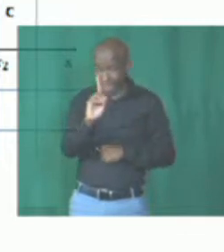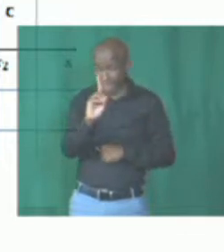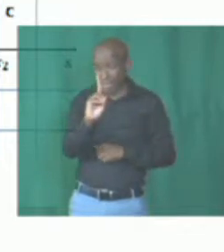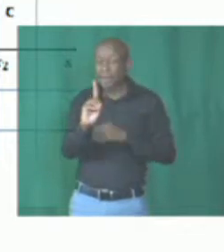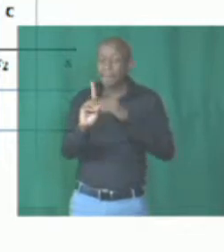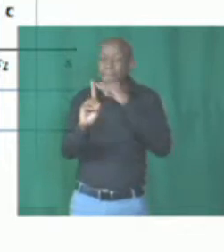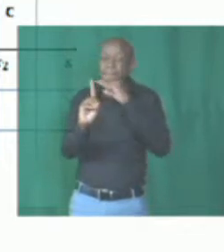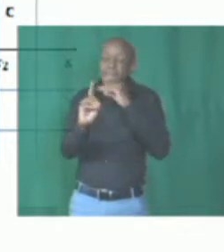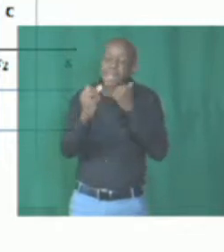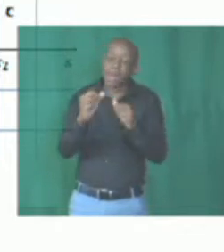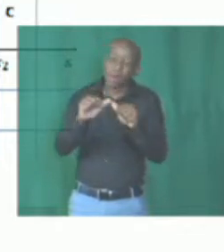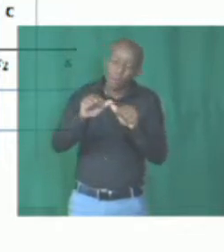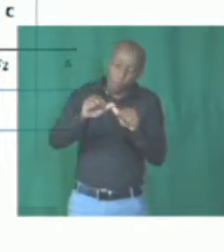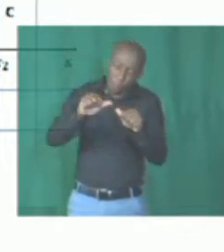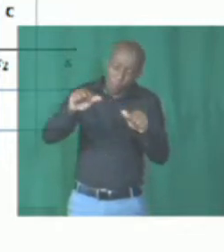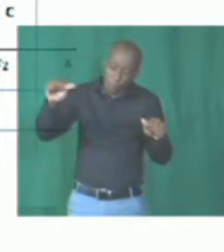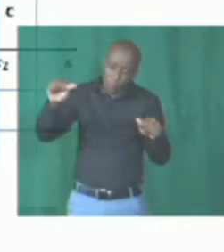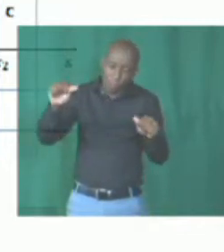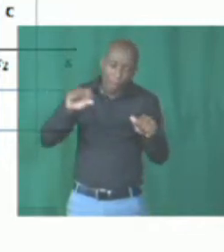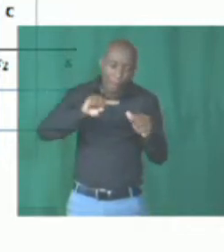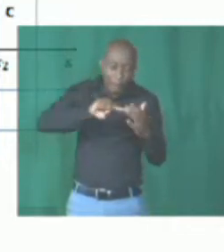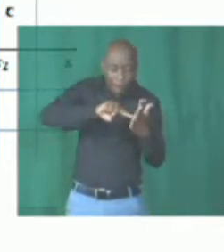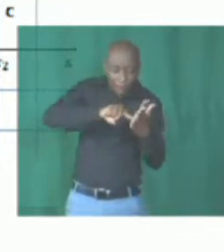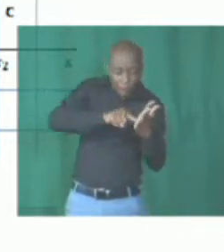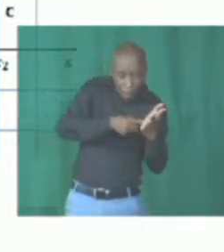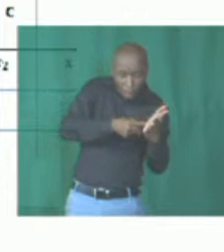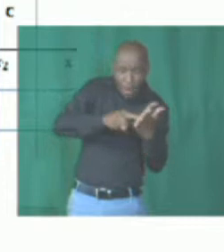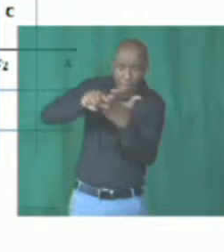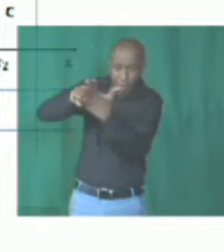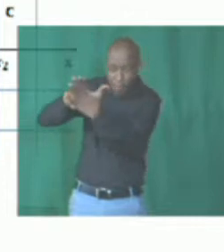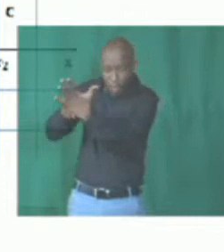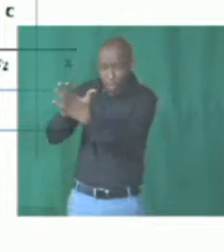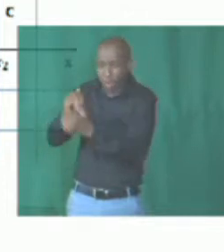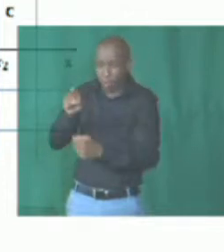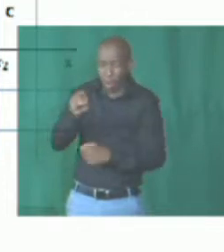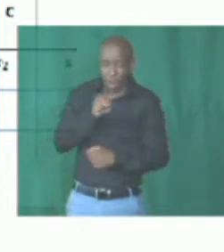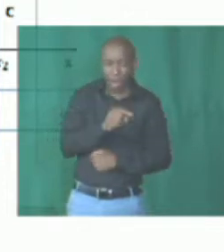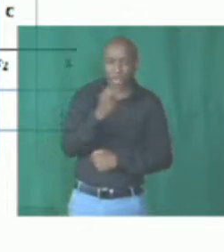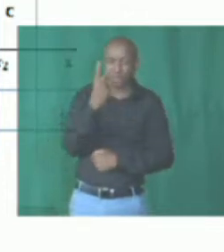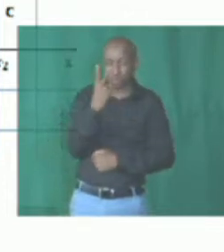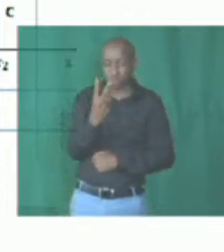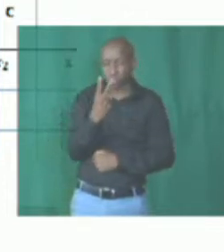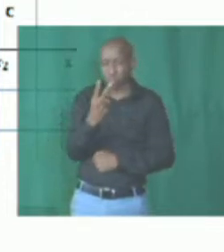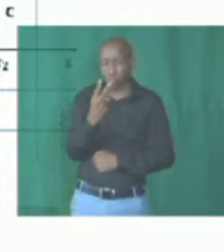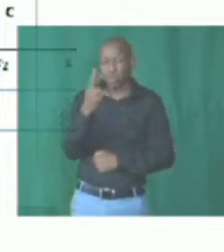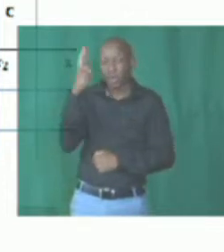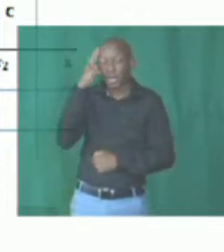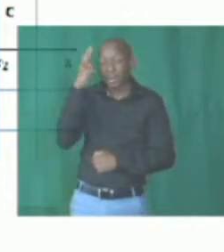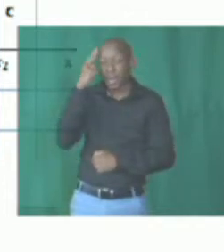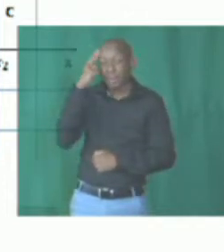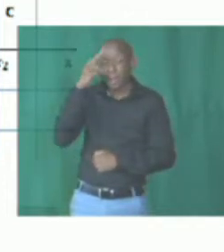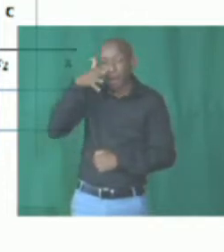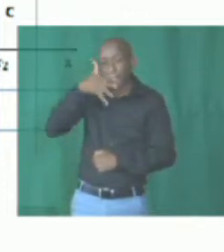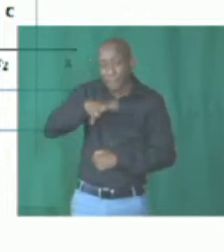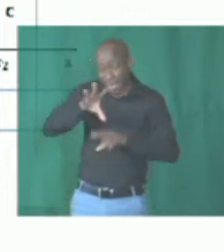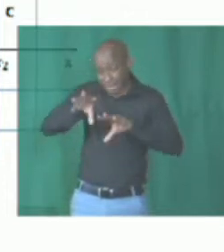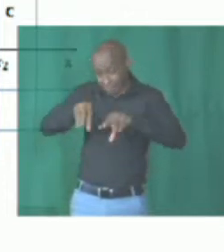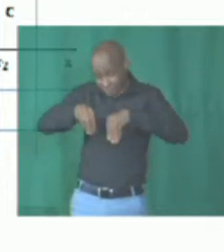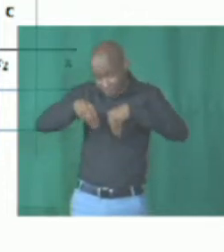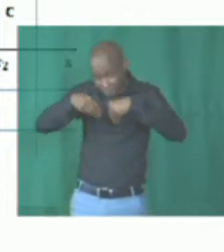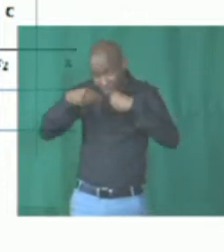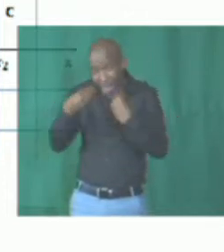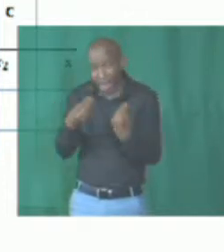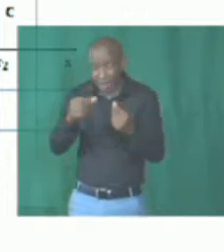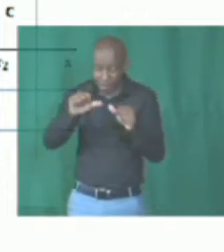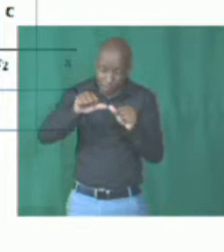stands for the distance between 2 coordinate points. Remember, our objective was that we should be able to find